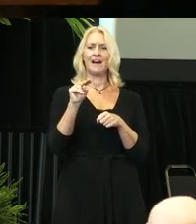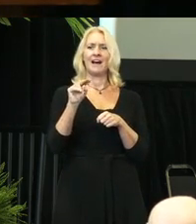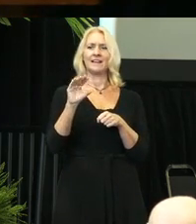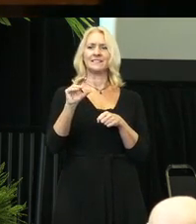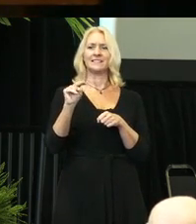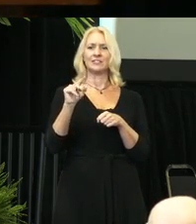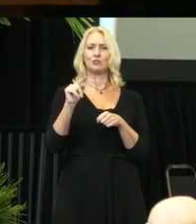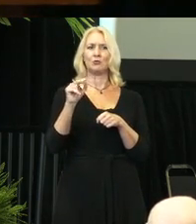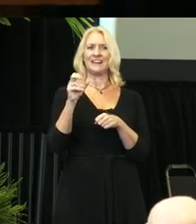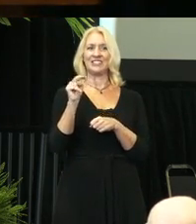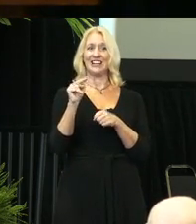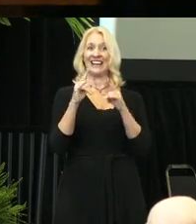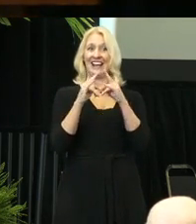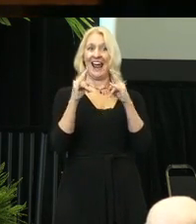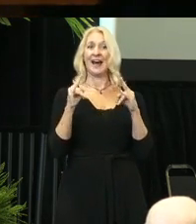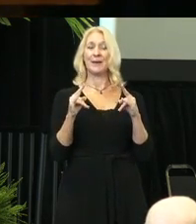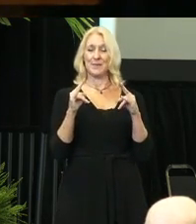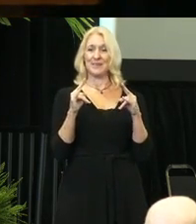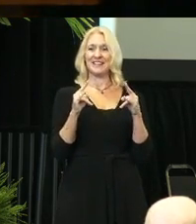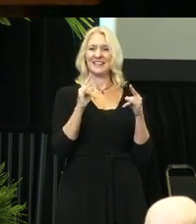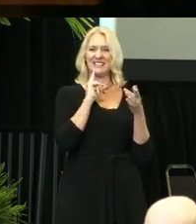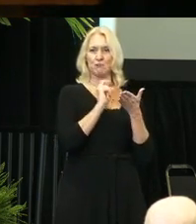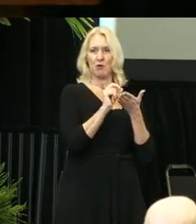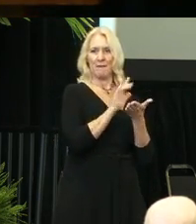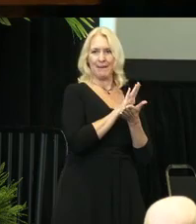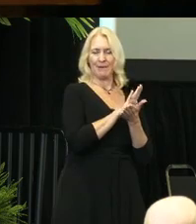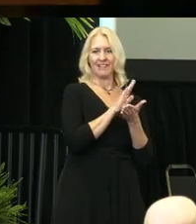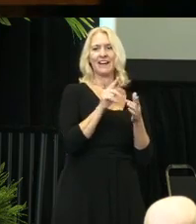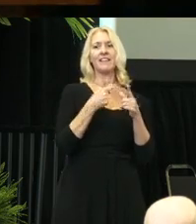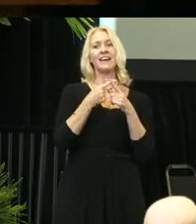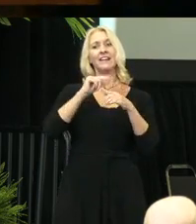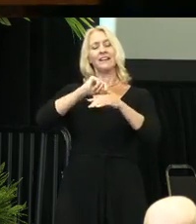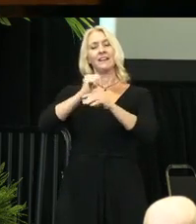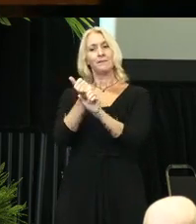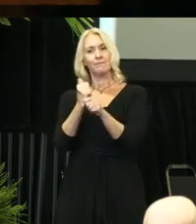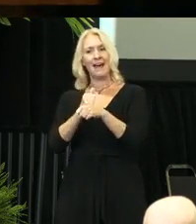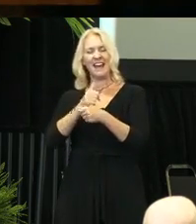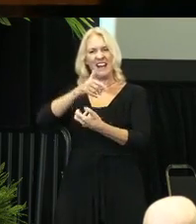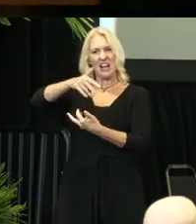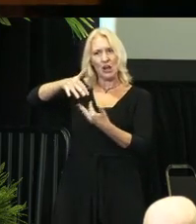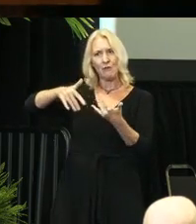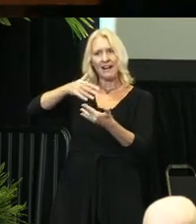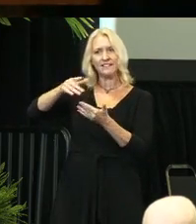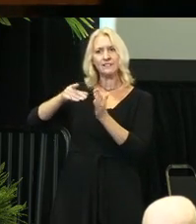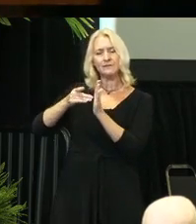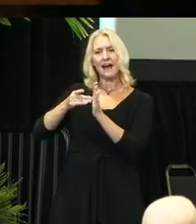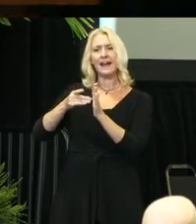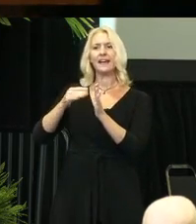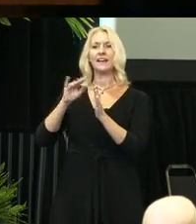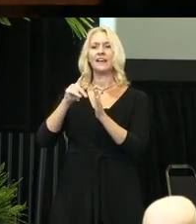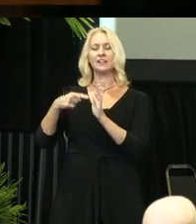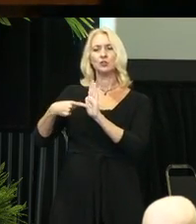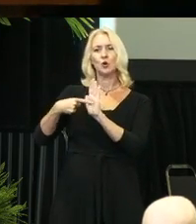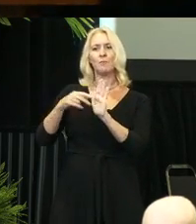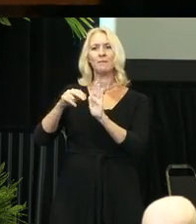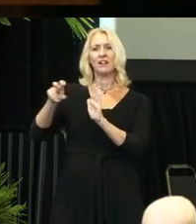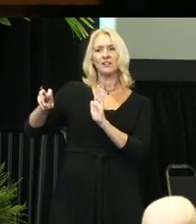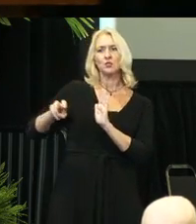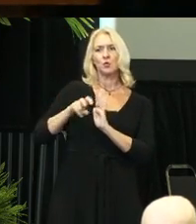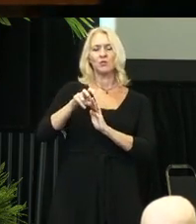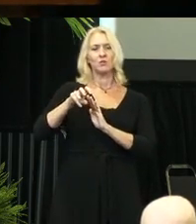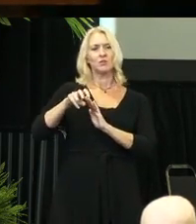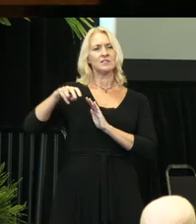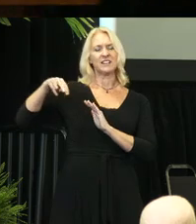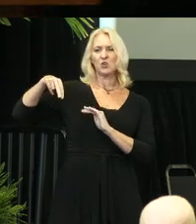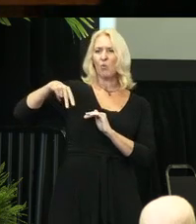Spiegelman. It was an interactive display. They would took people on tours. You could walk through the concentration camp